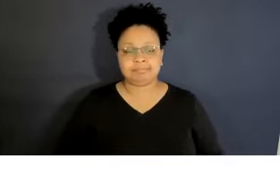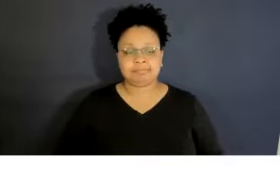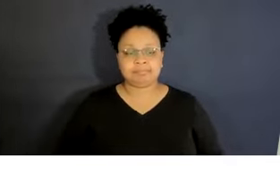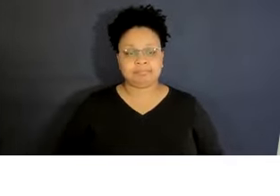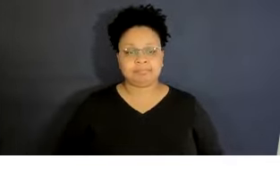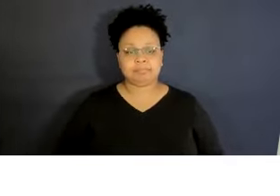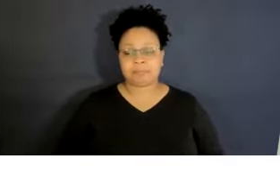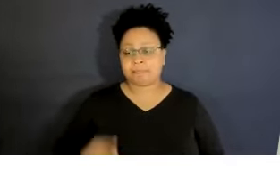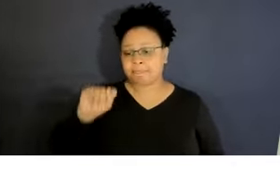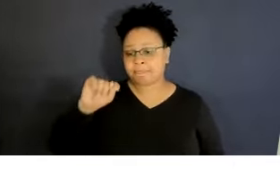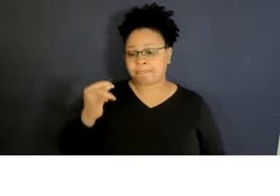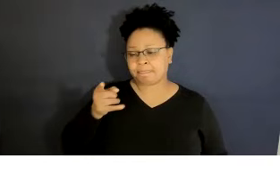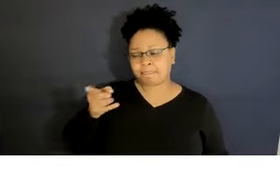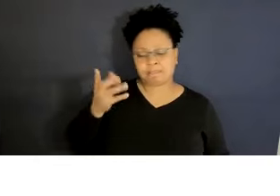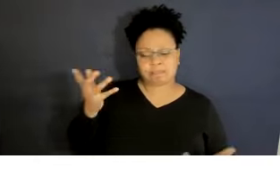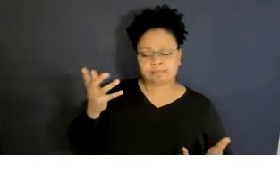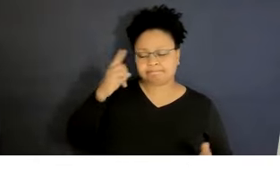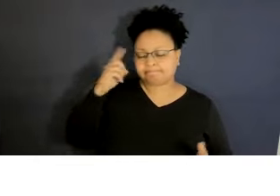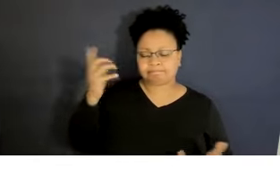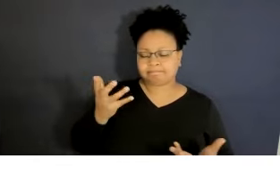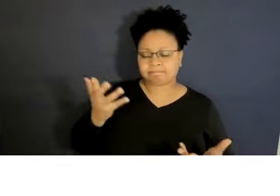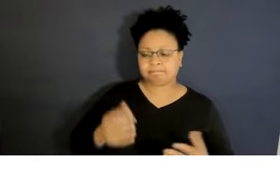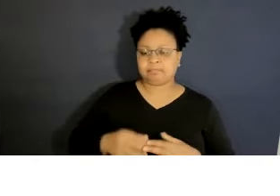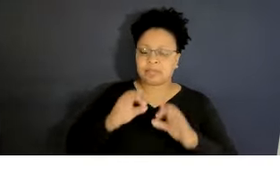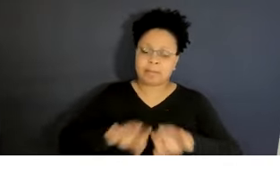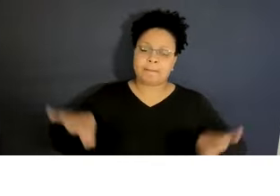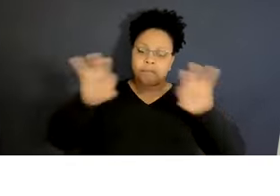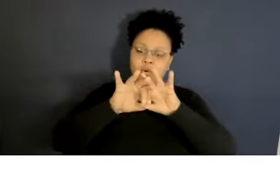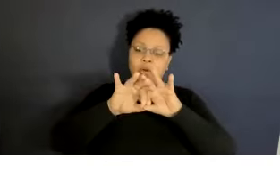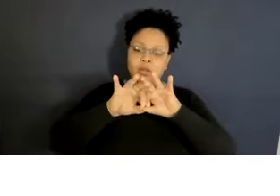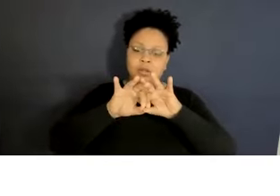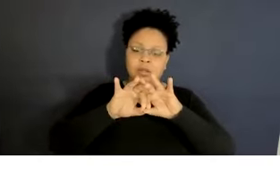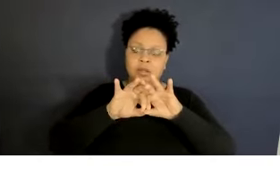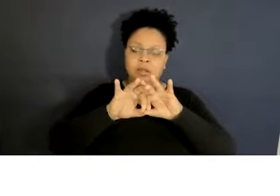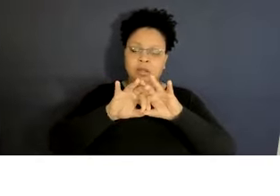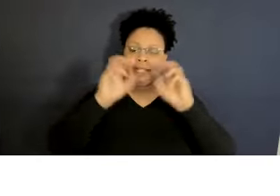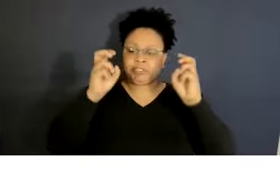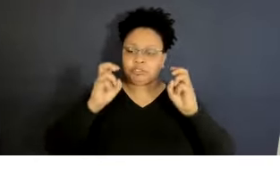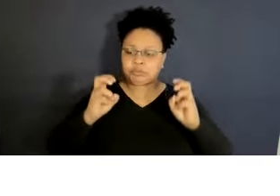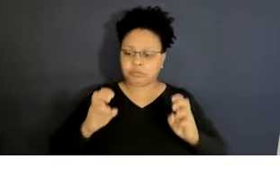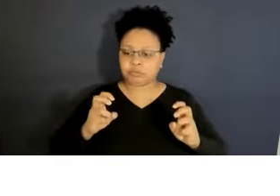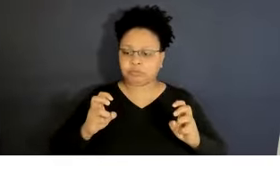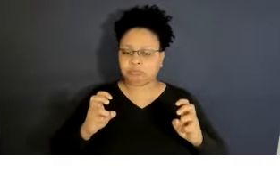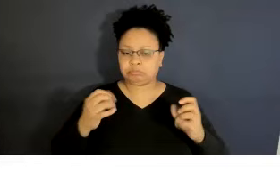What do you think, TJ? What are some of the important issues facing people in the self-advocacy movement?